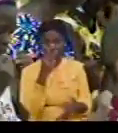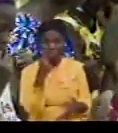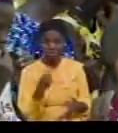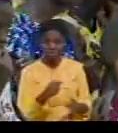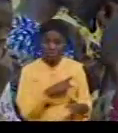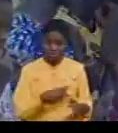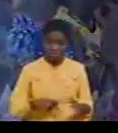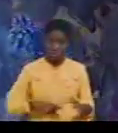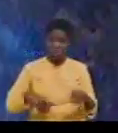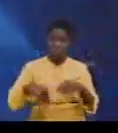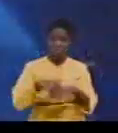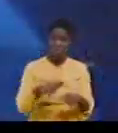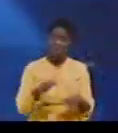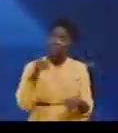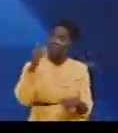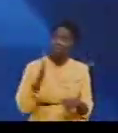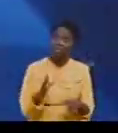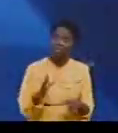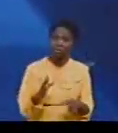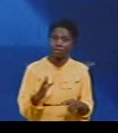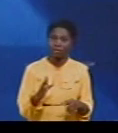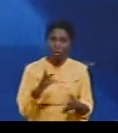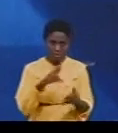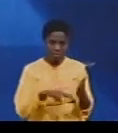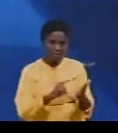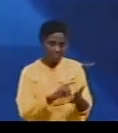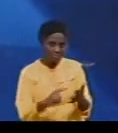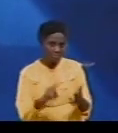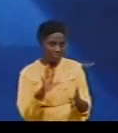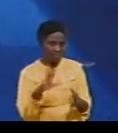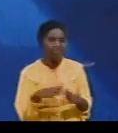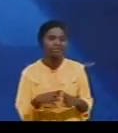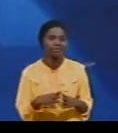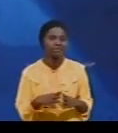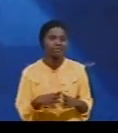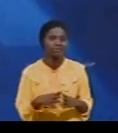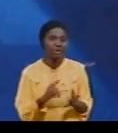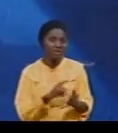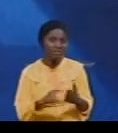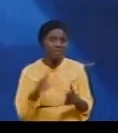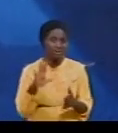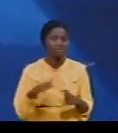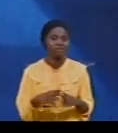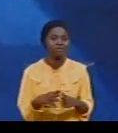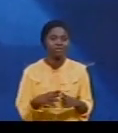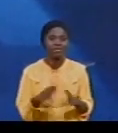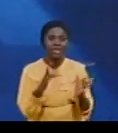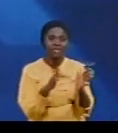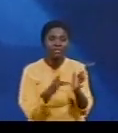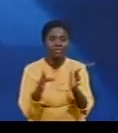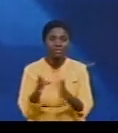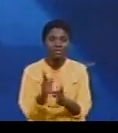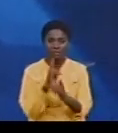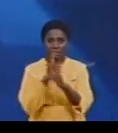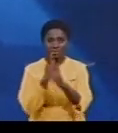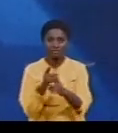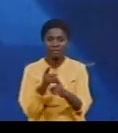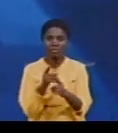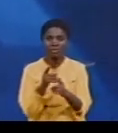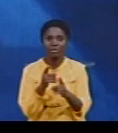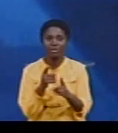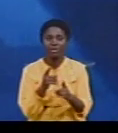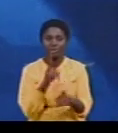kingdom of God. Look at verse 5. In verse 5, Jesus answered,